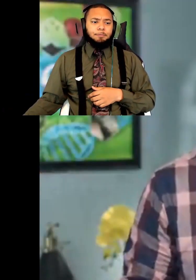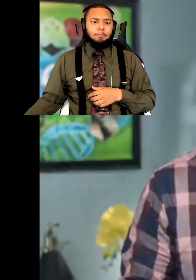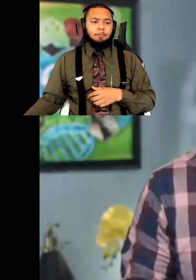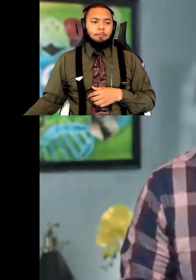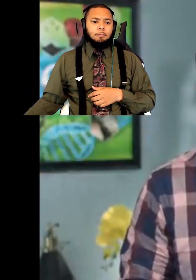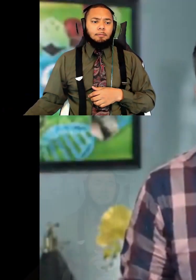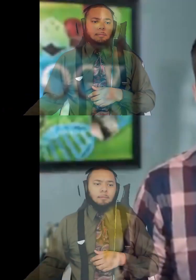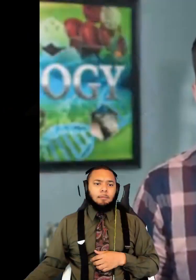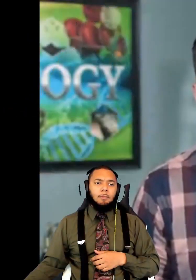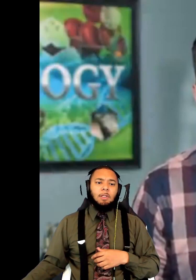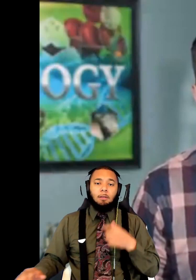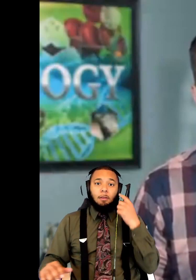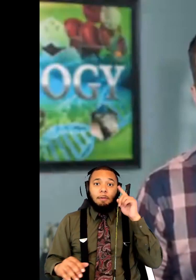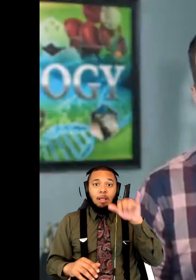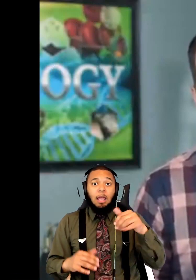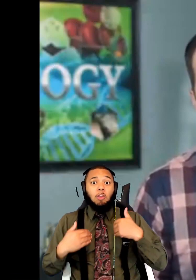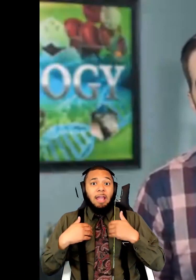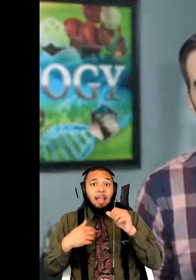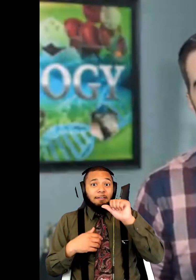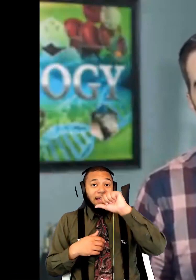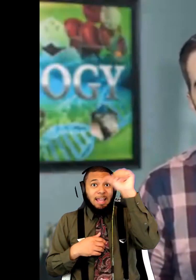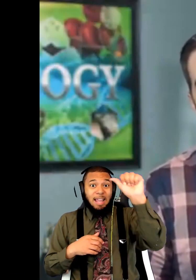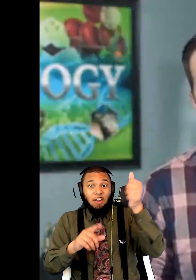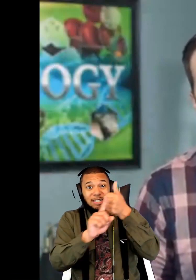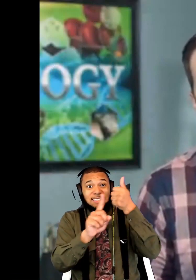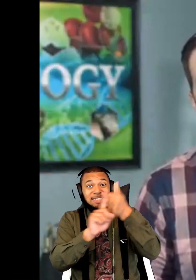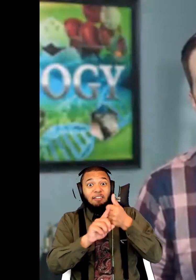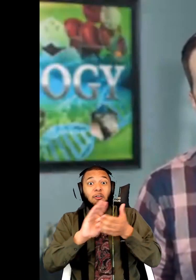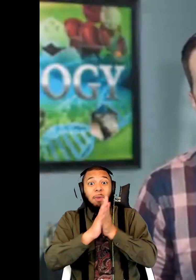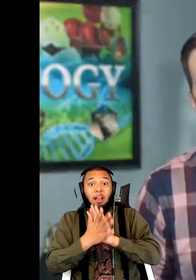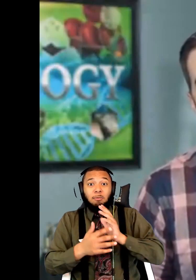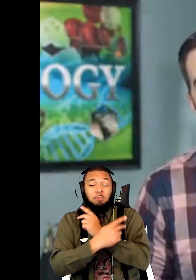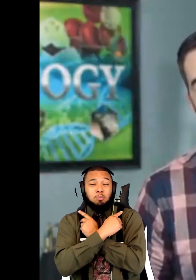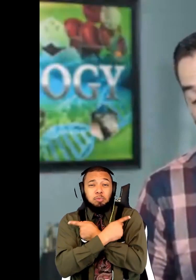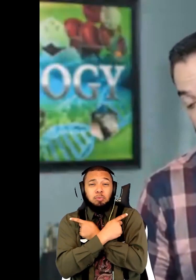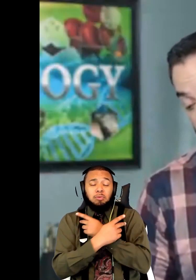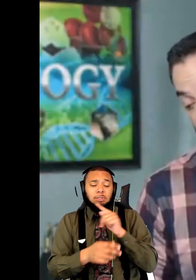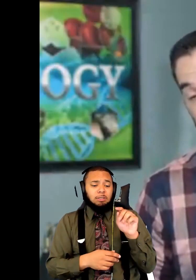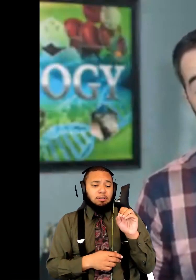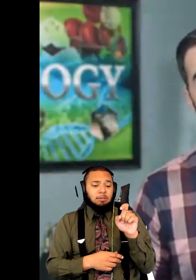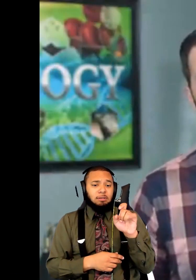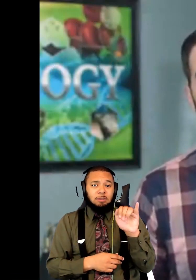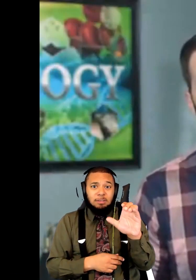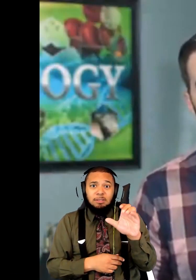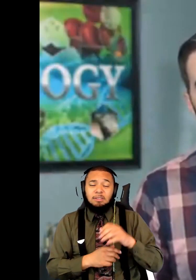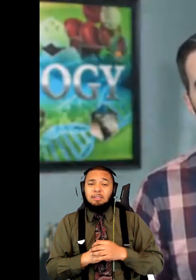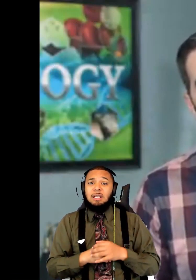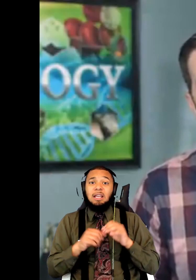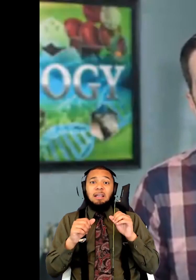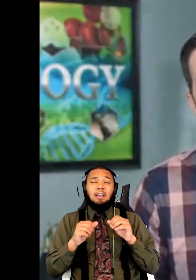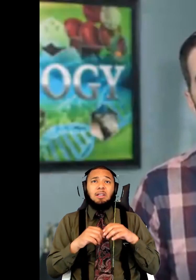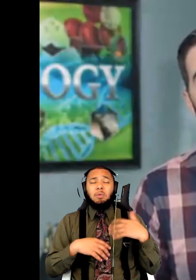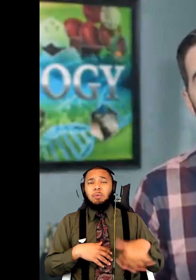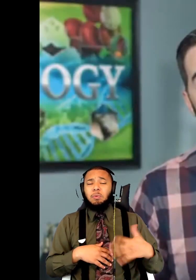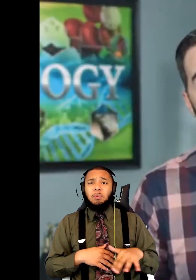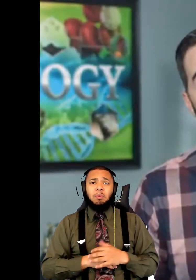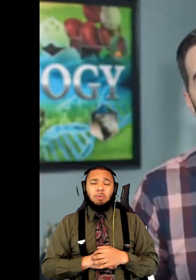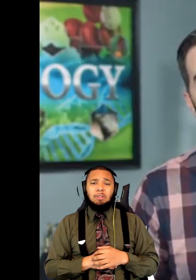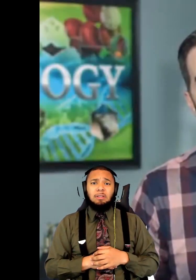So with that, you can have air that becomes toxic to organisms. You can have air that becomes